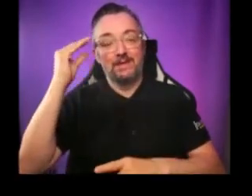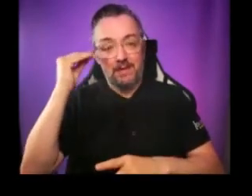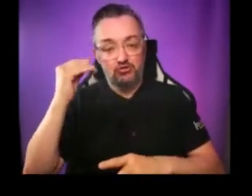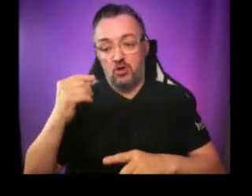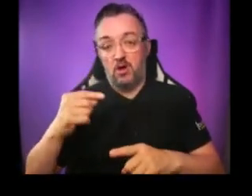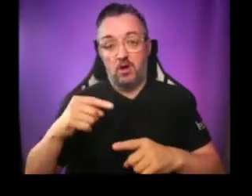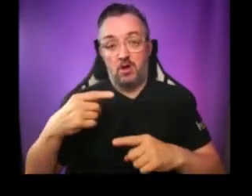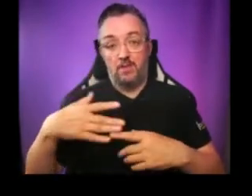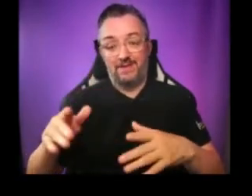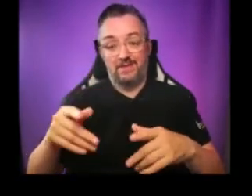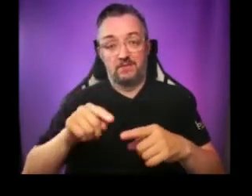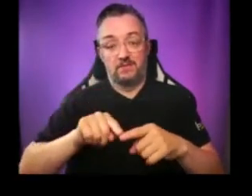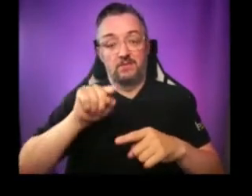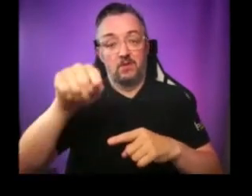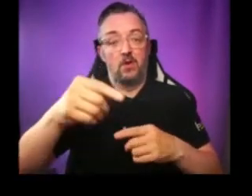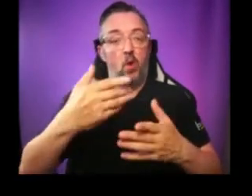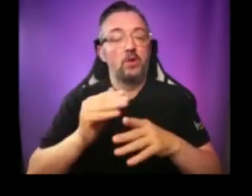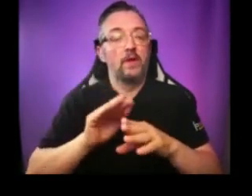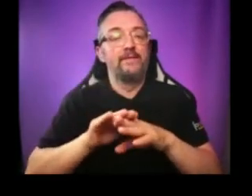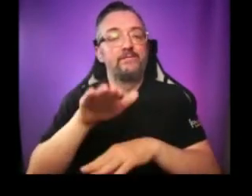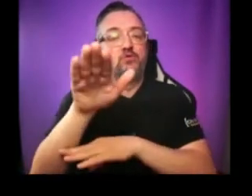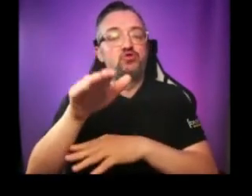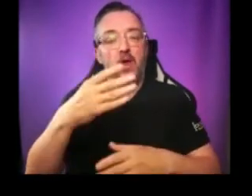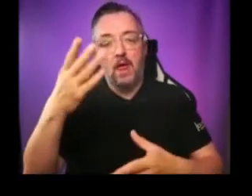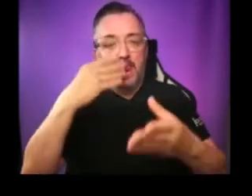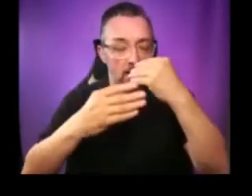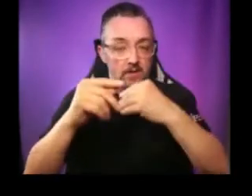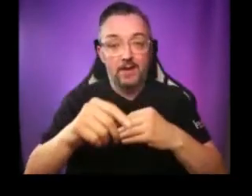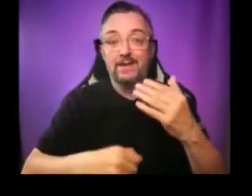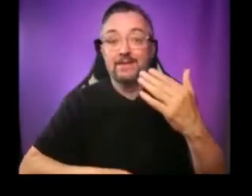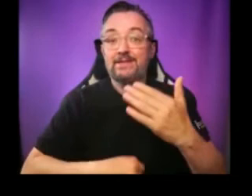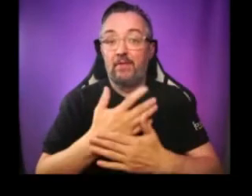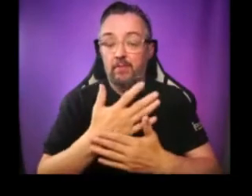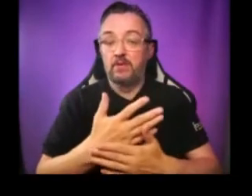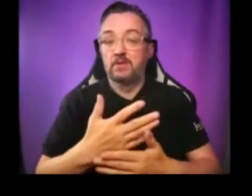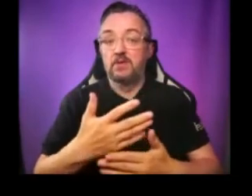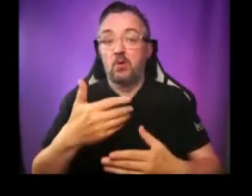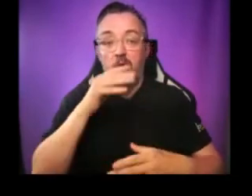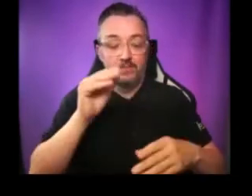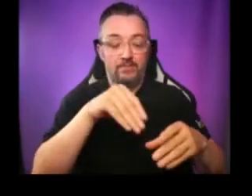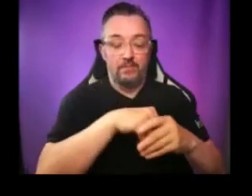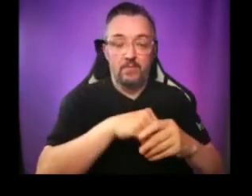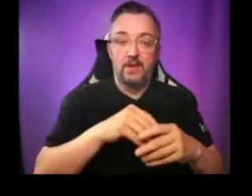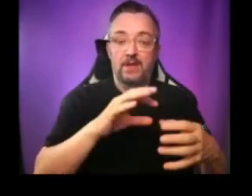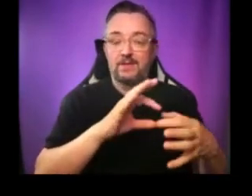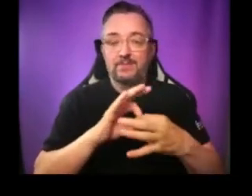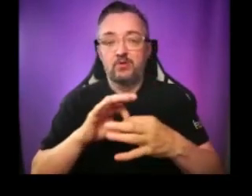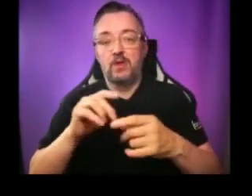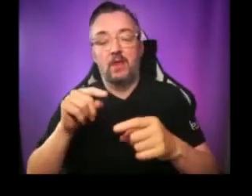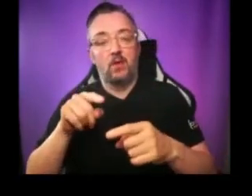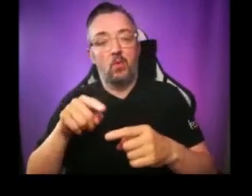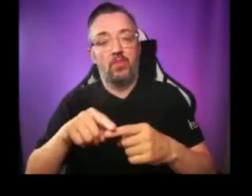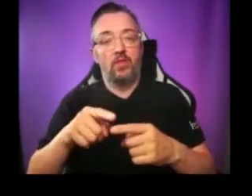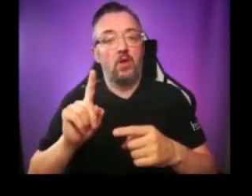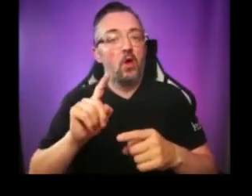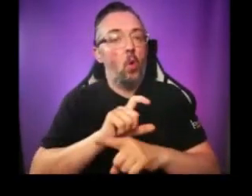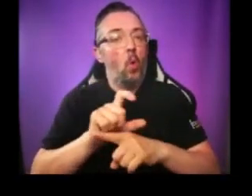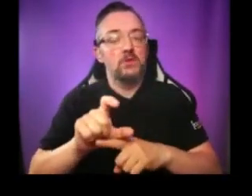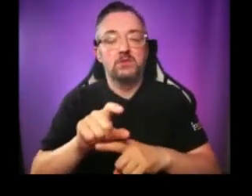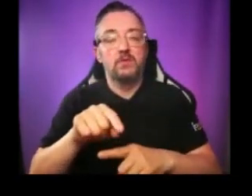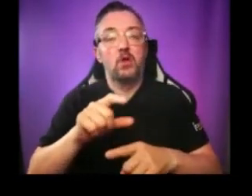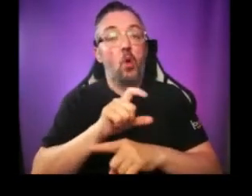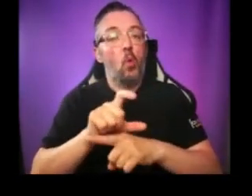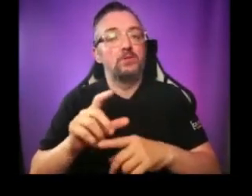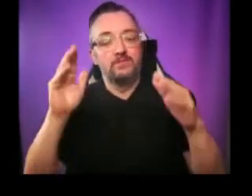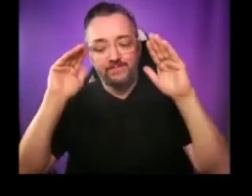that's on Future Learn, development is underway to add to the collection, including leading on a course relevant to sport. And we'll